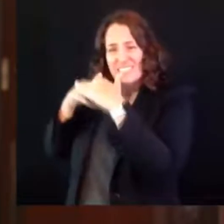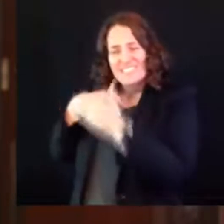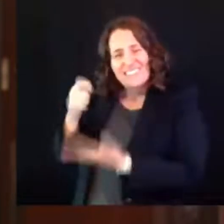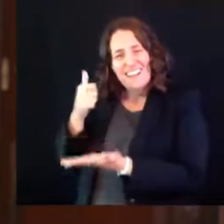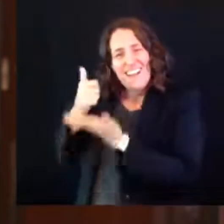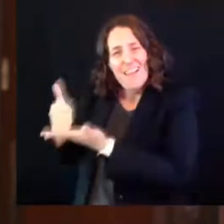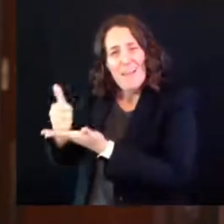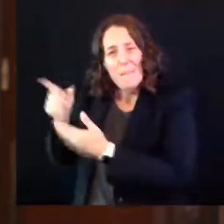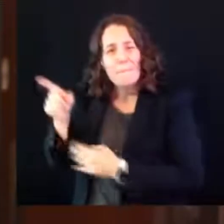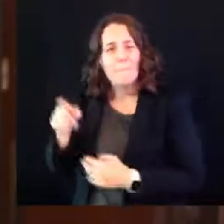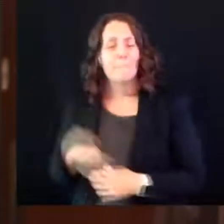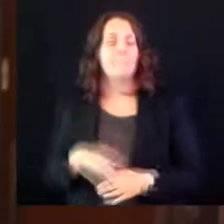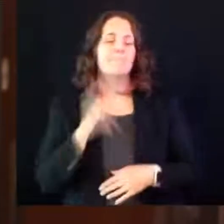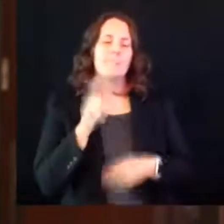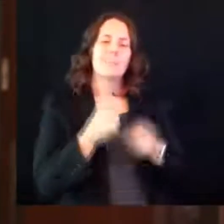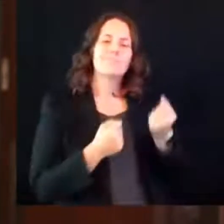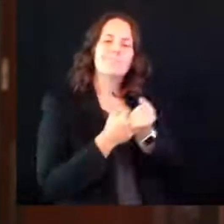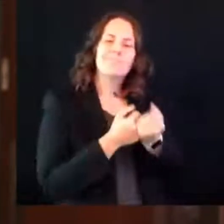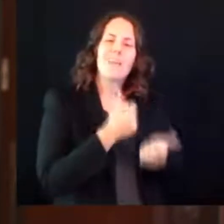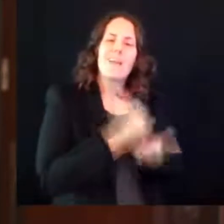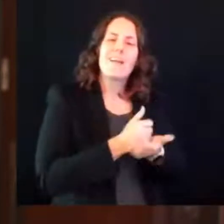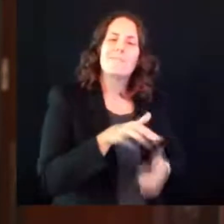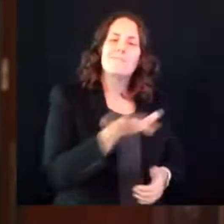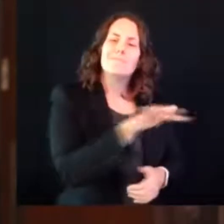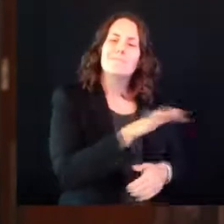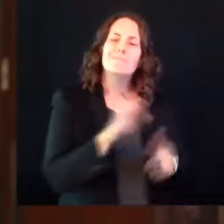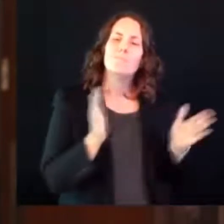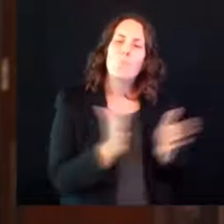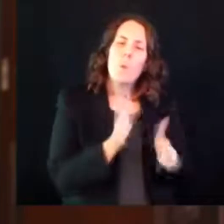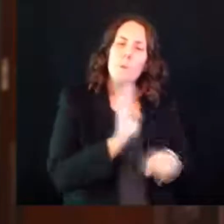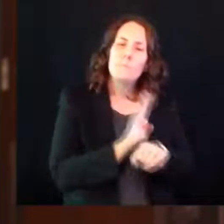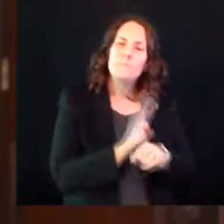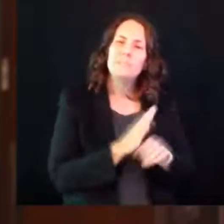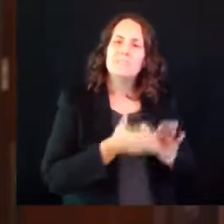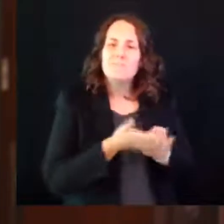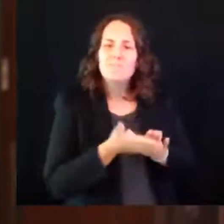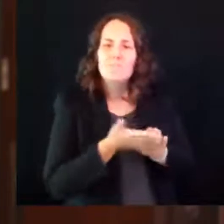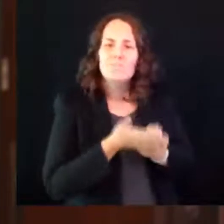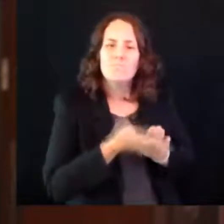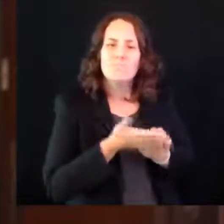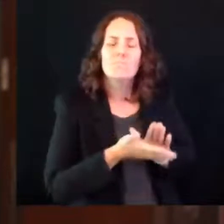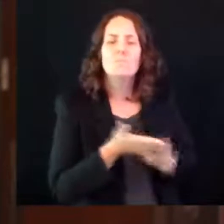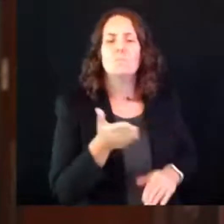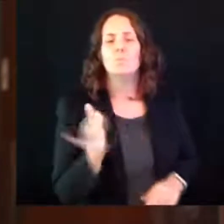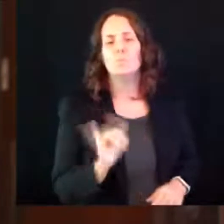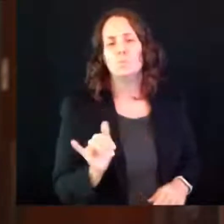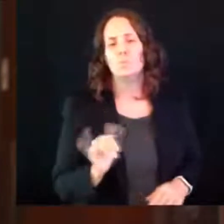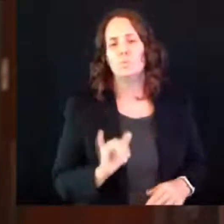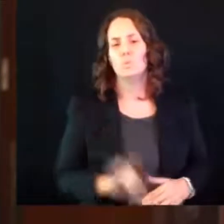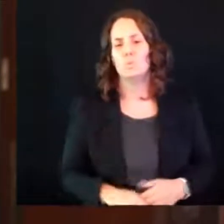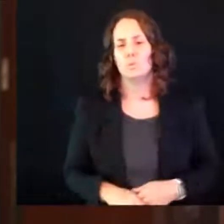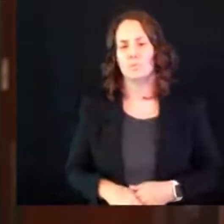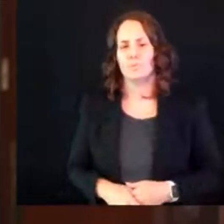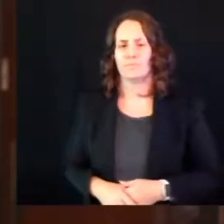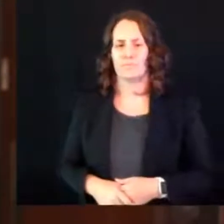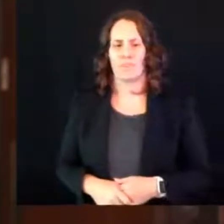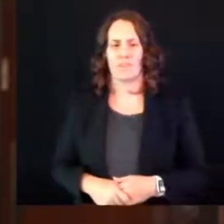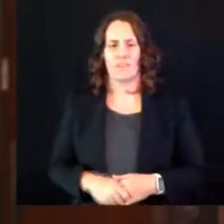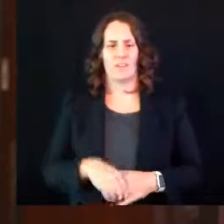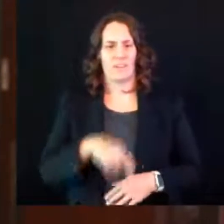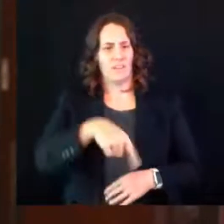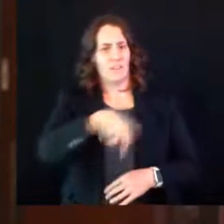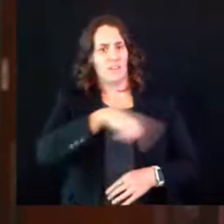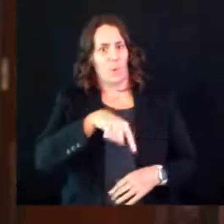activities we all enjoy. But we also have to make sure that our favorite small businesses, venues, and destinations are able to keep their doors